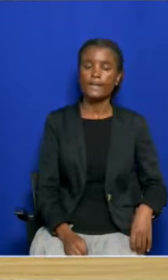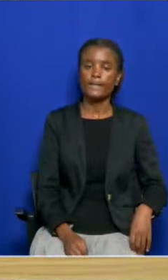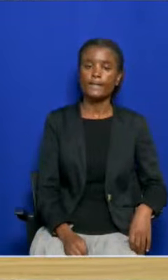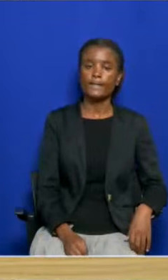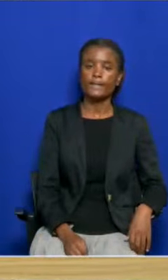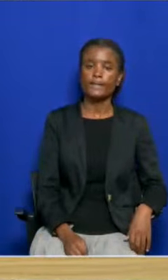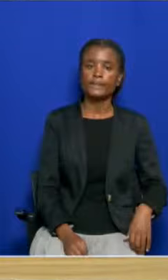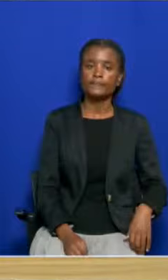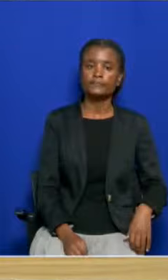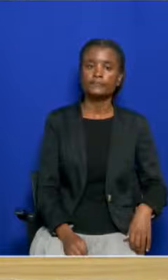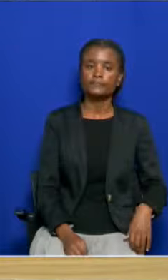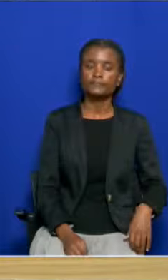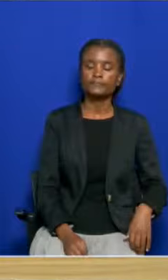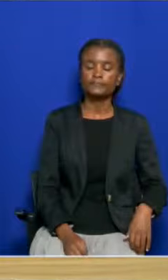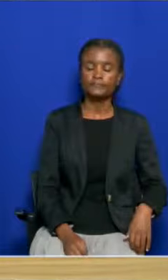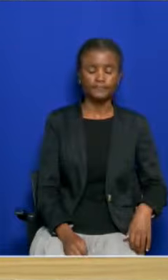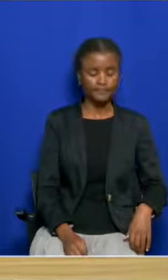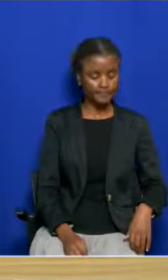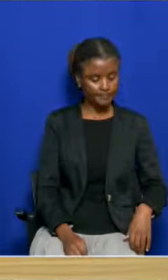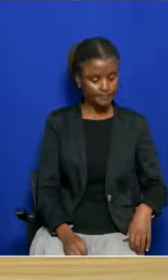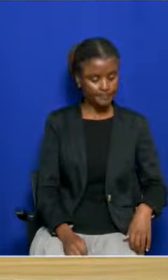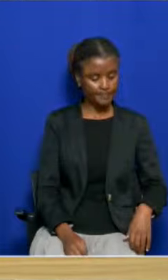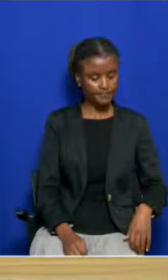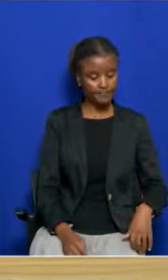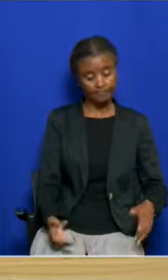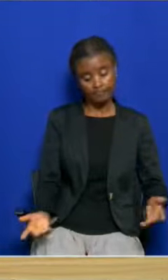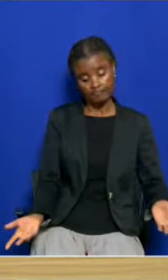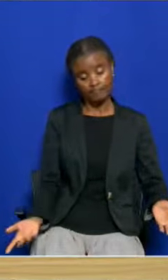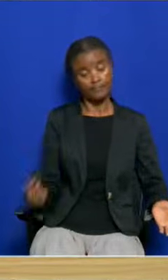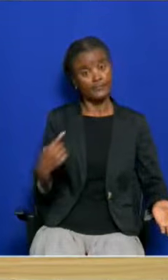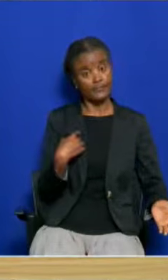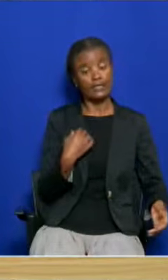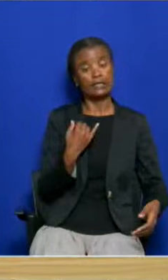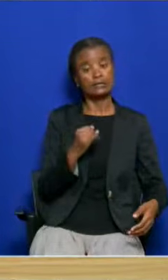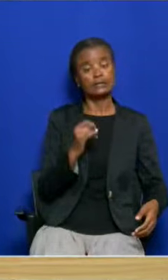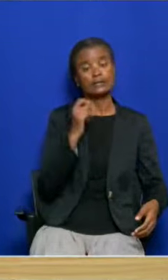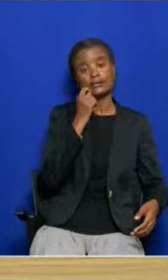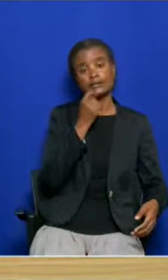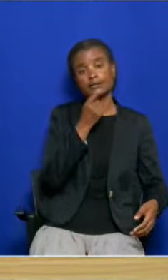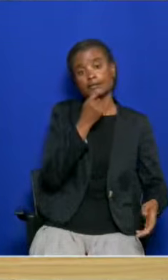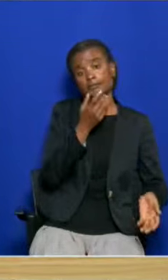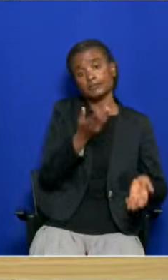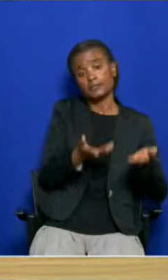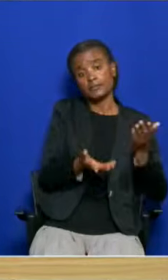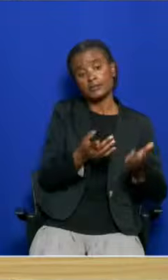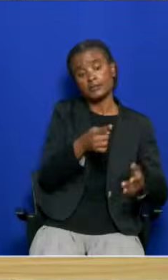I still say maybe he wanted me to know about To know what?